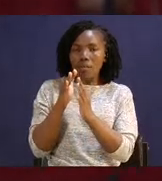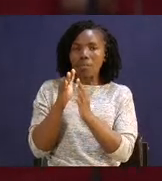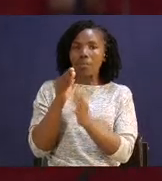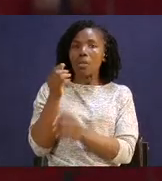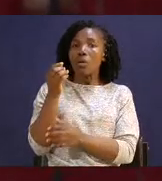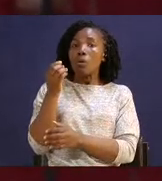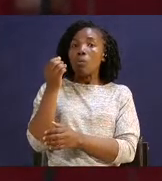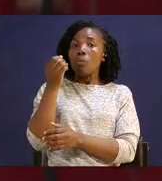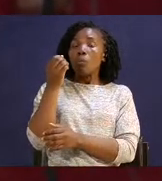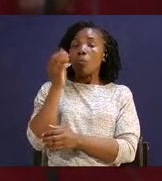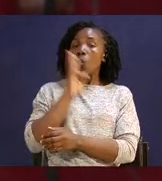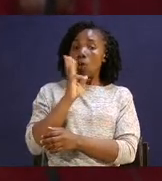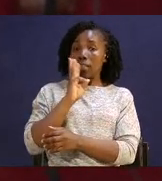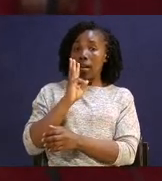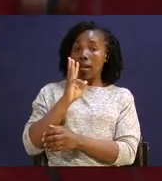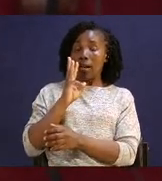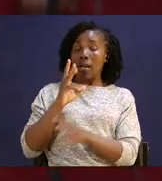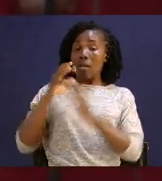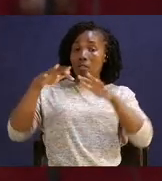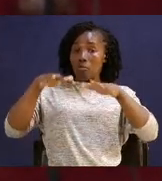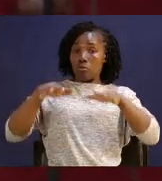my mind shifted.